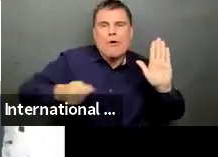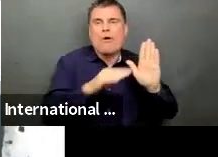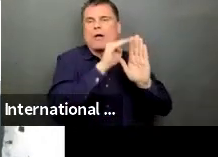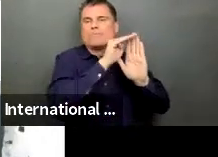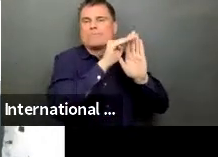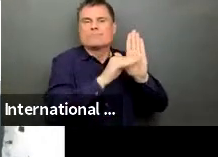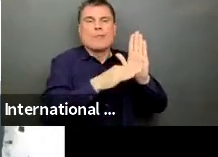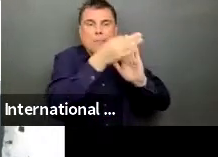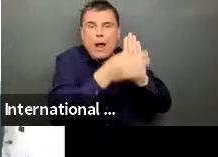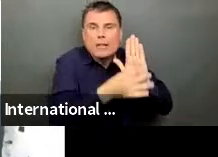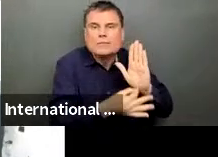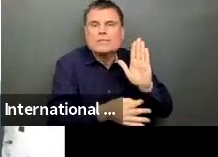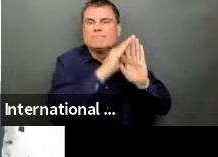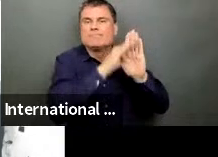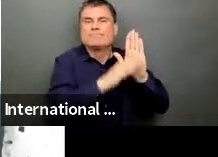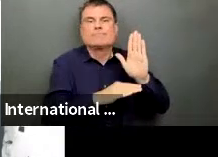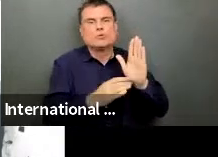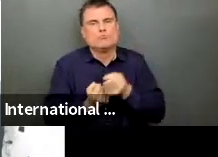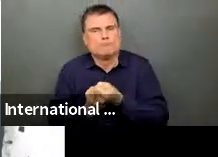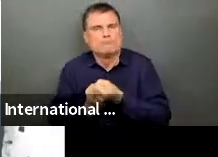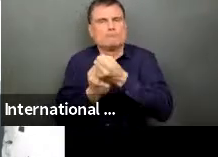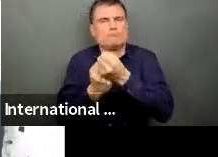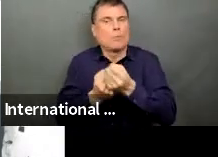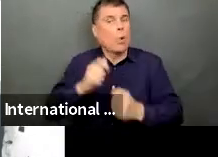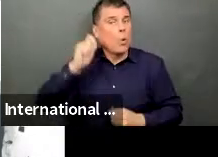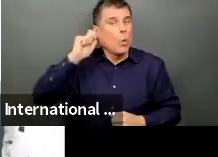campaigns. Thank you for your attention.